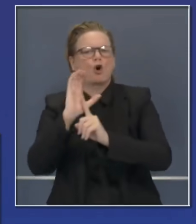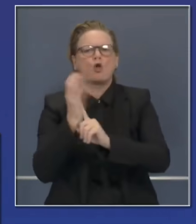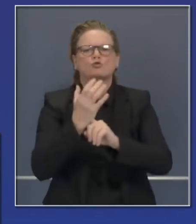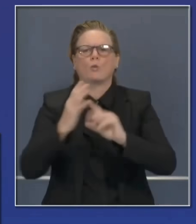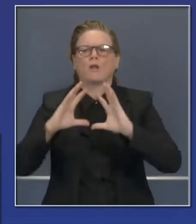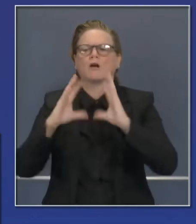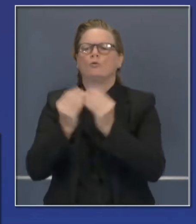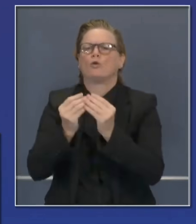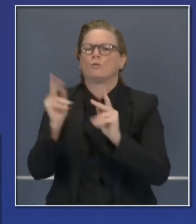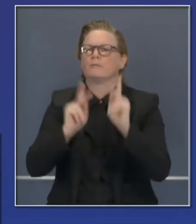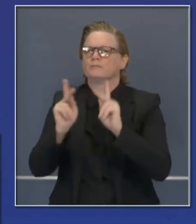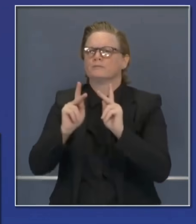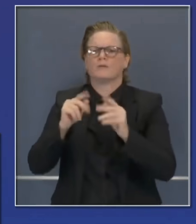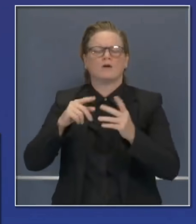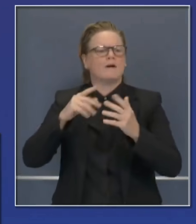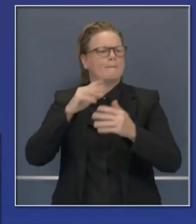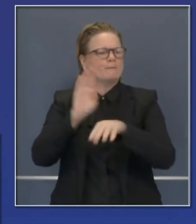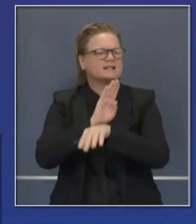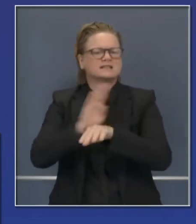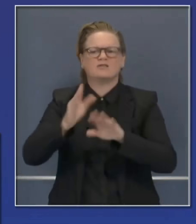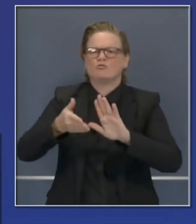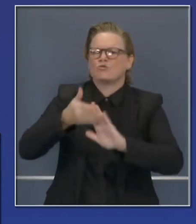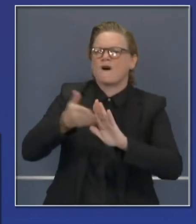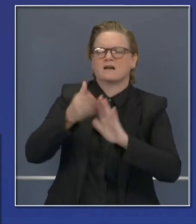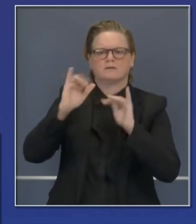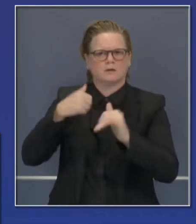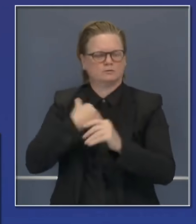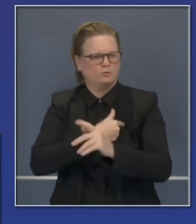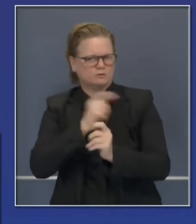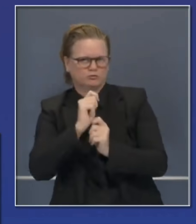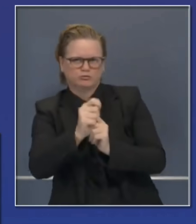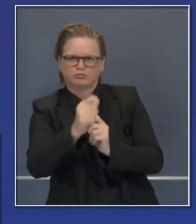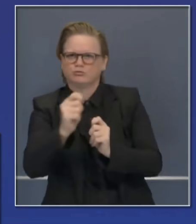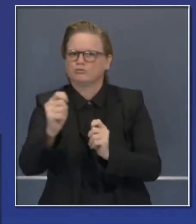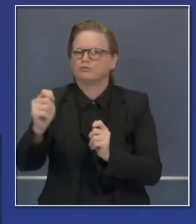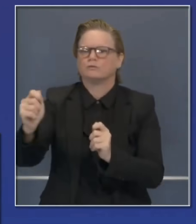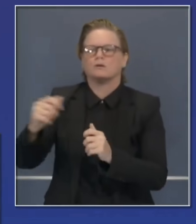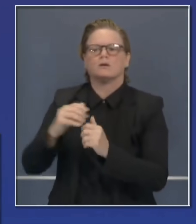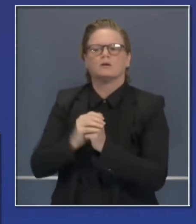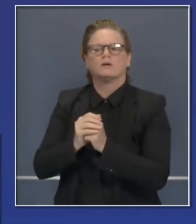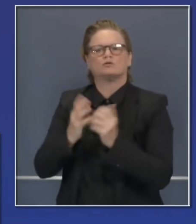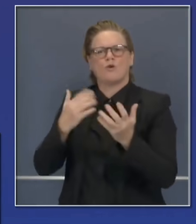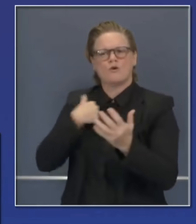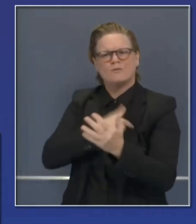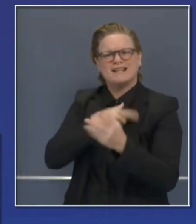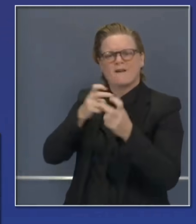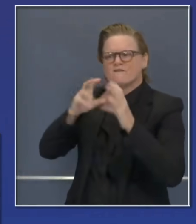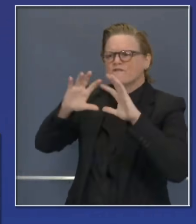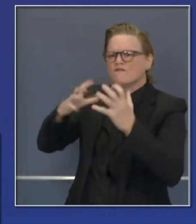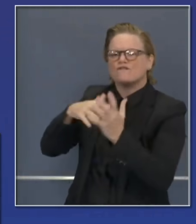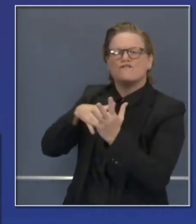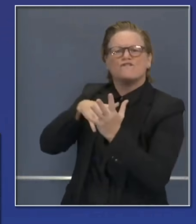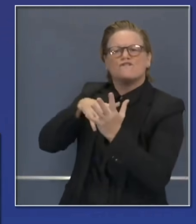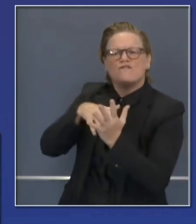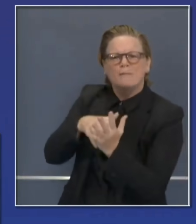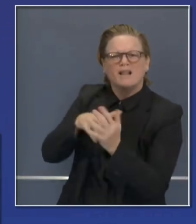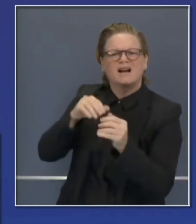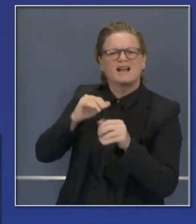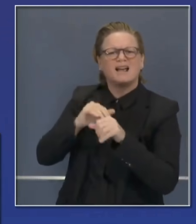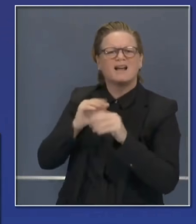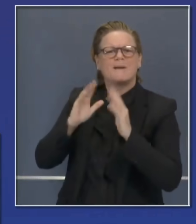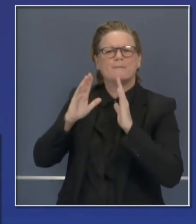organizations, in terms of addressing the most vulnerable and the needs, rather, of the most vulnerable in the state of California. So these are grants